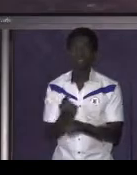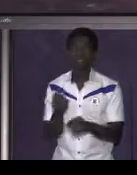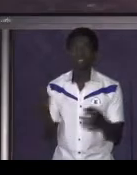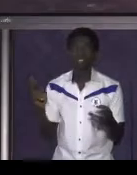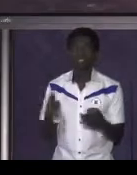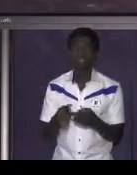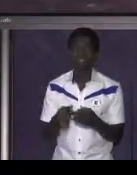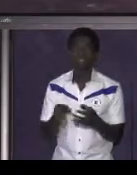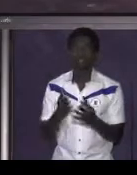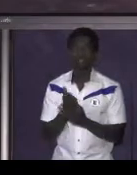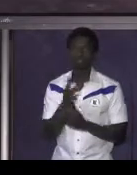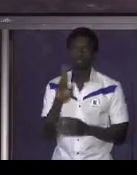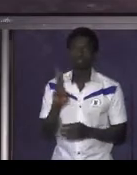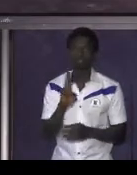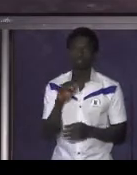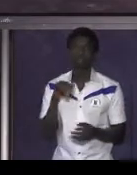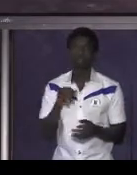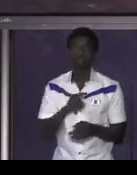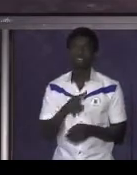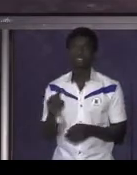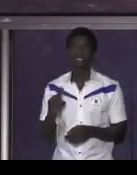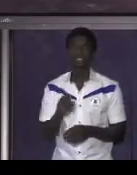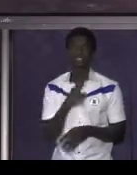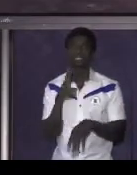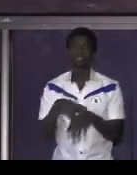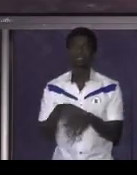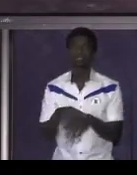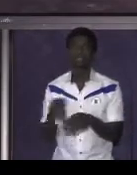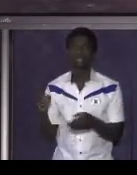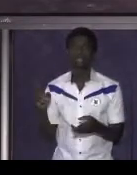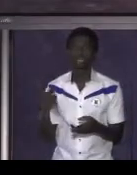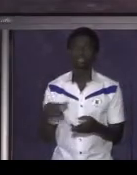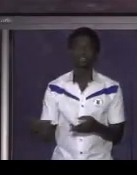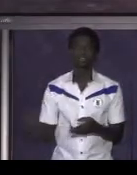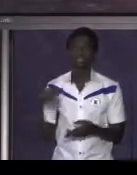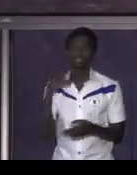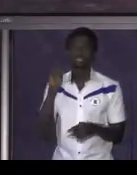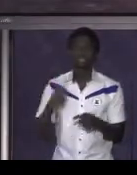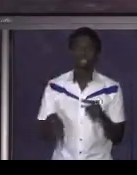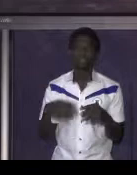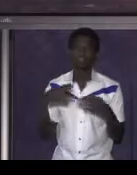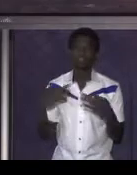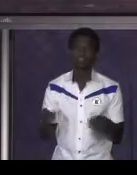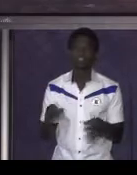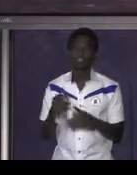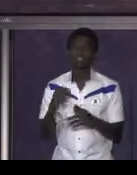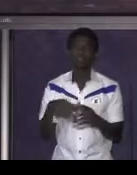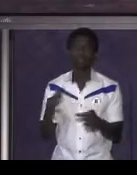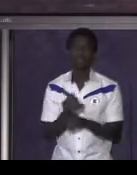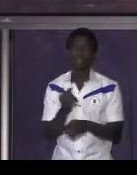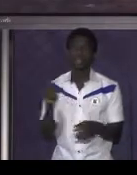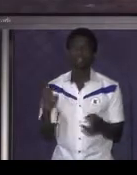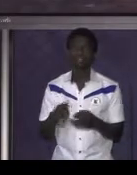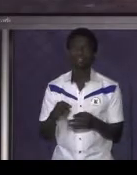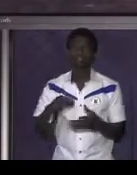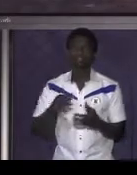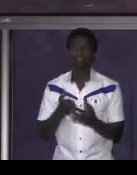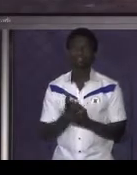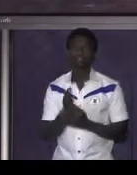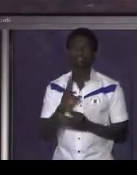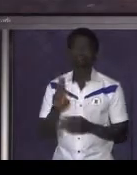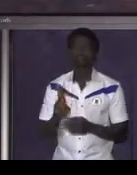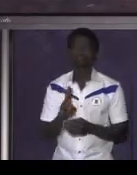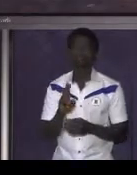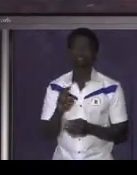usage. Dash natural resources are those resources that cannot finish or get reduced through